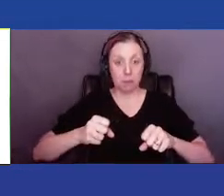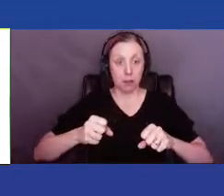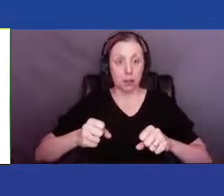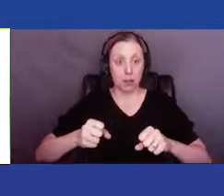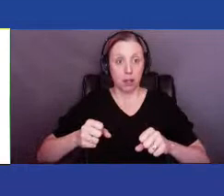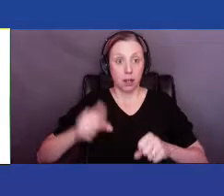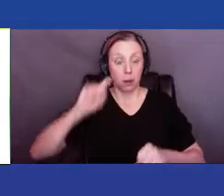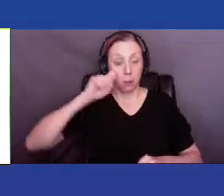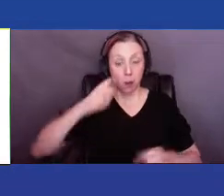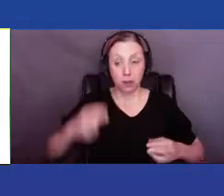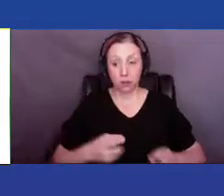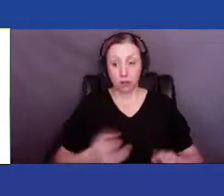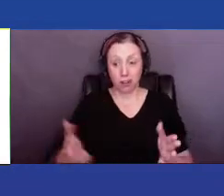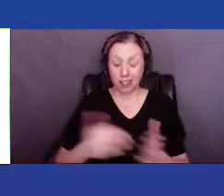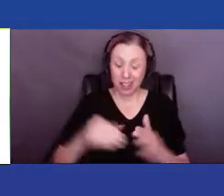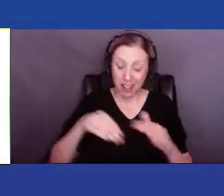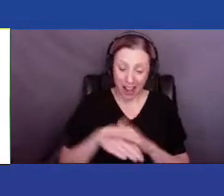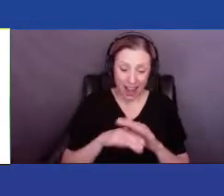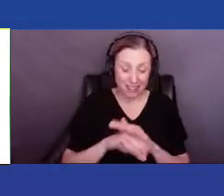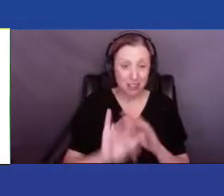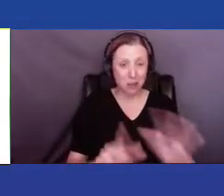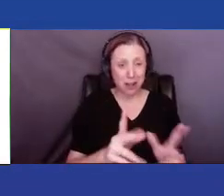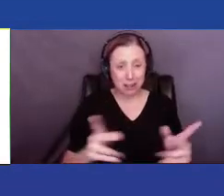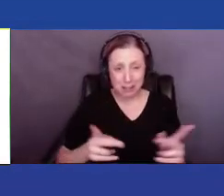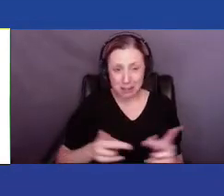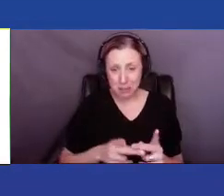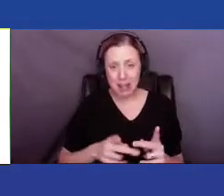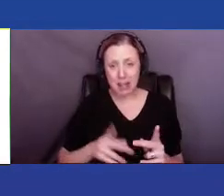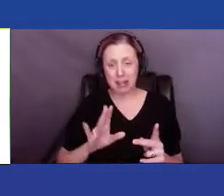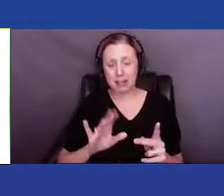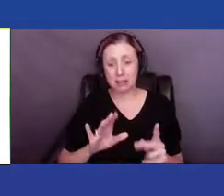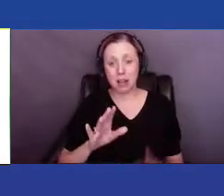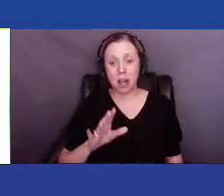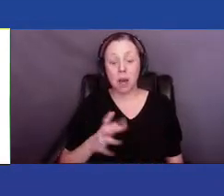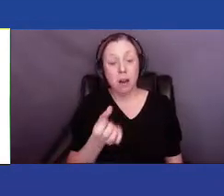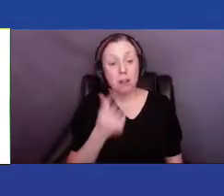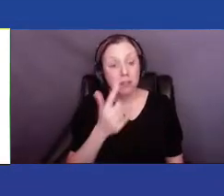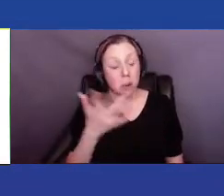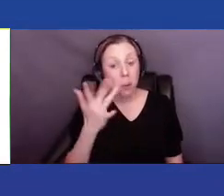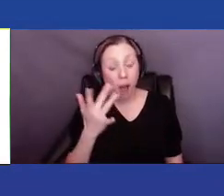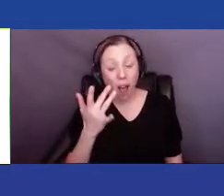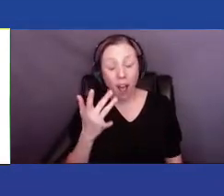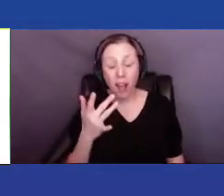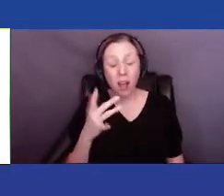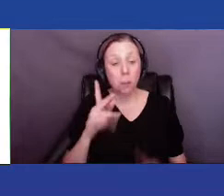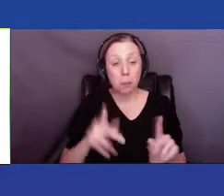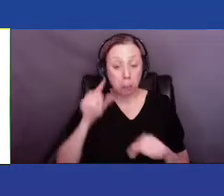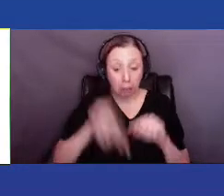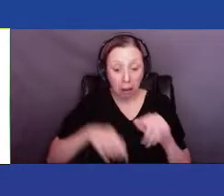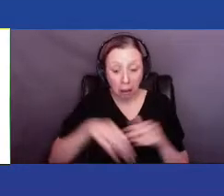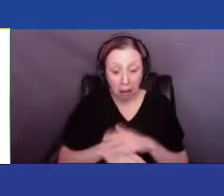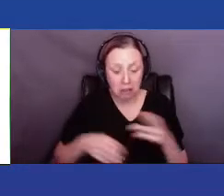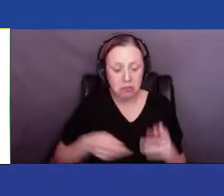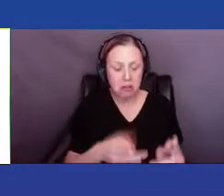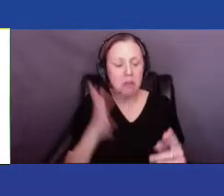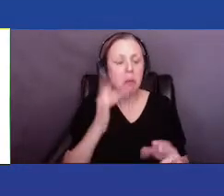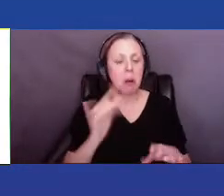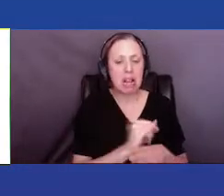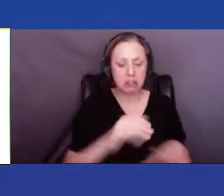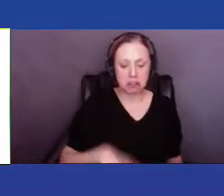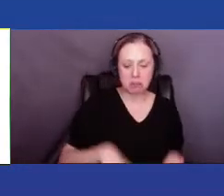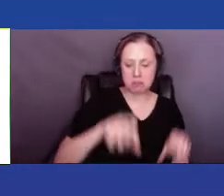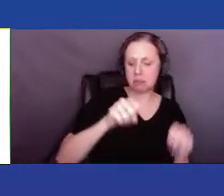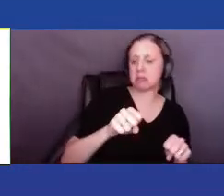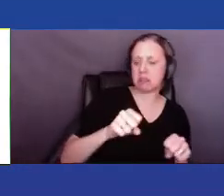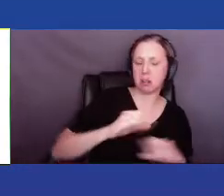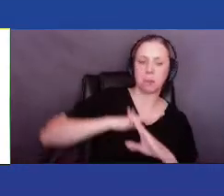and site that had for decades been cut off by industry. I want to note that the photographs